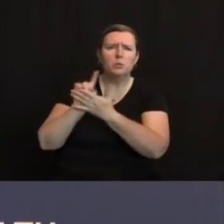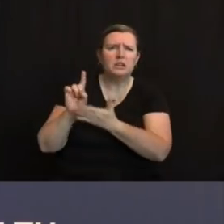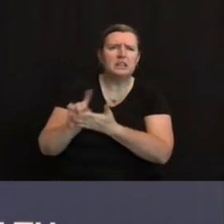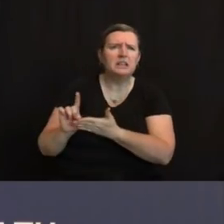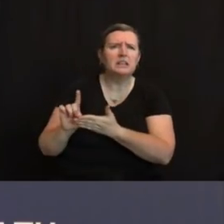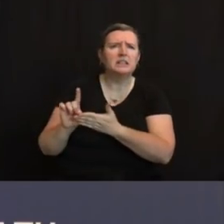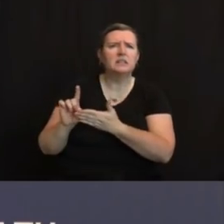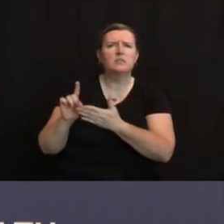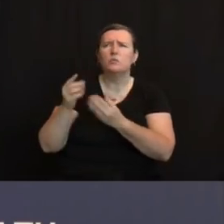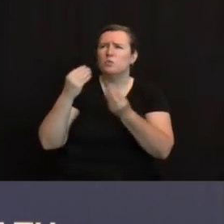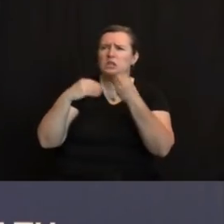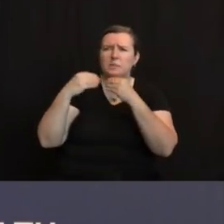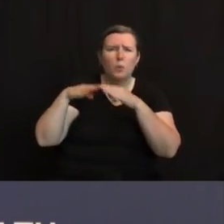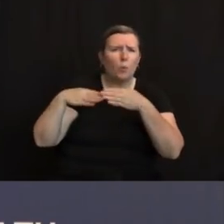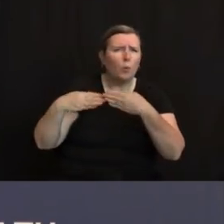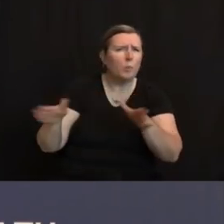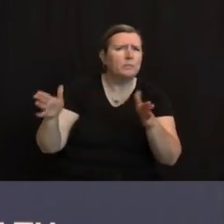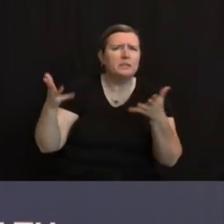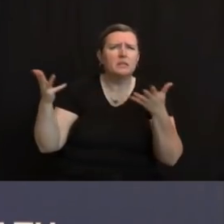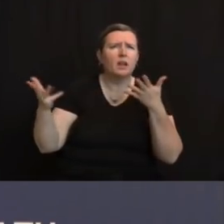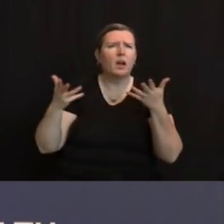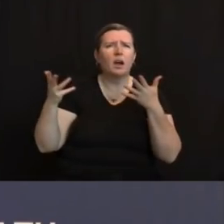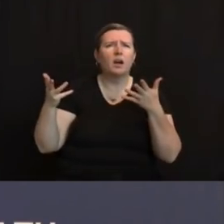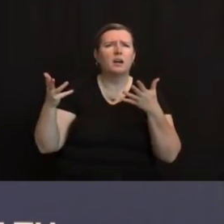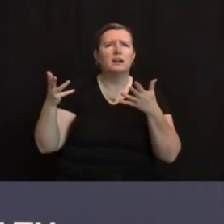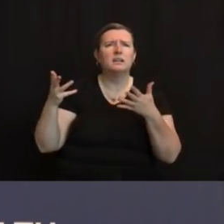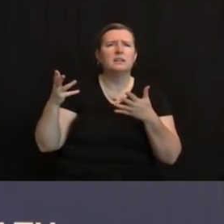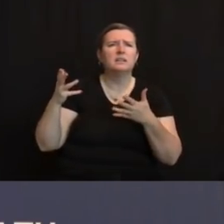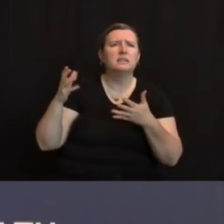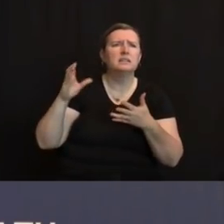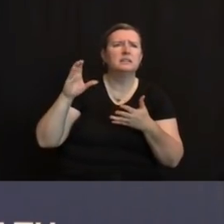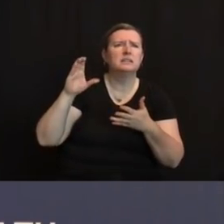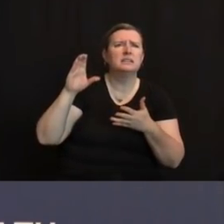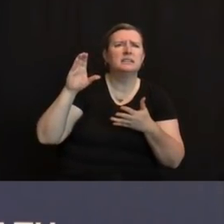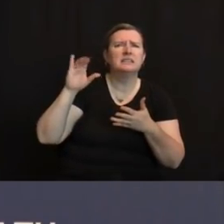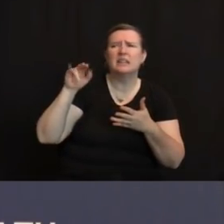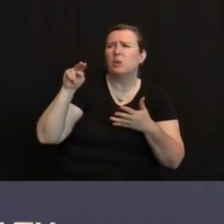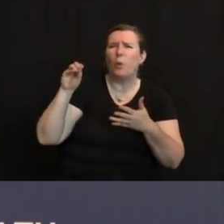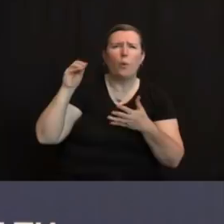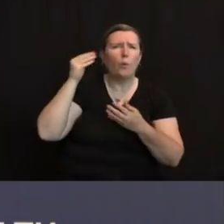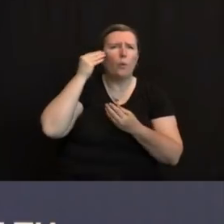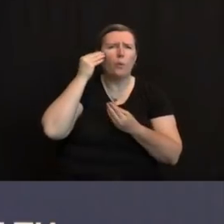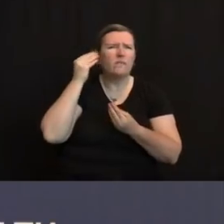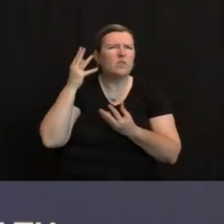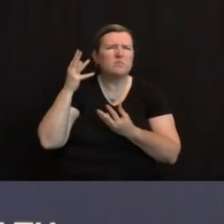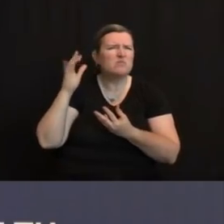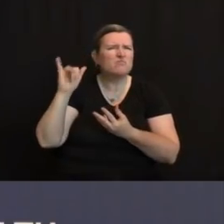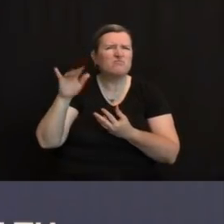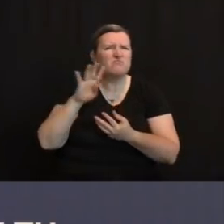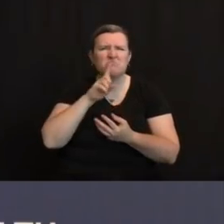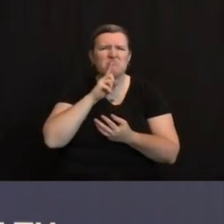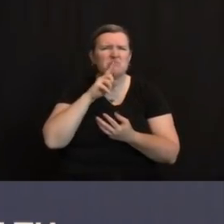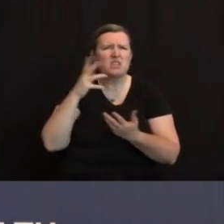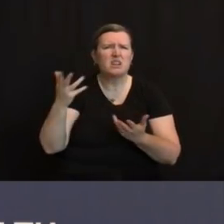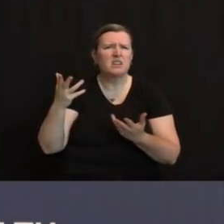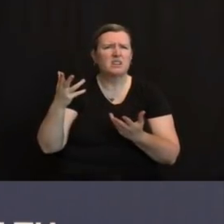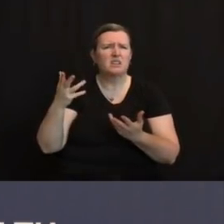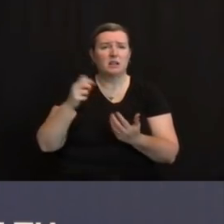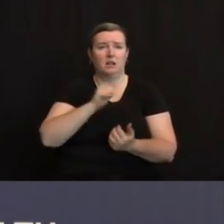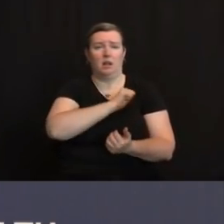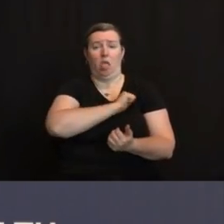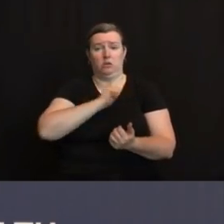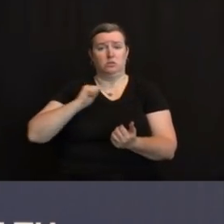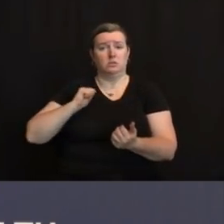Why hasn't it been released yet? Also, Daniel asks, the Assembly Budget Committee is voting on the